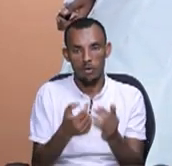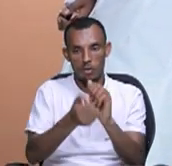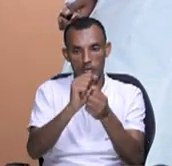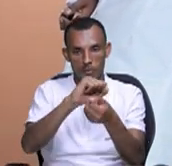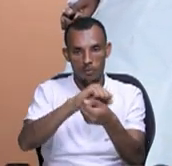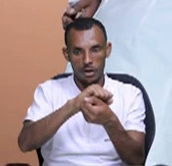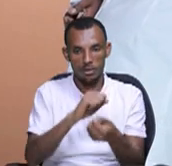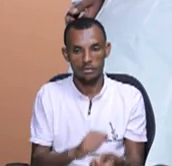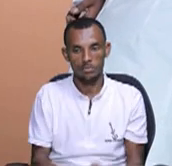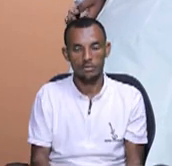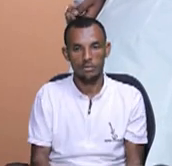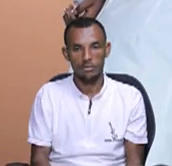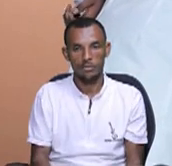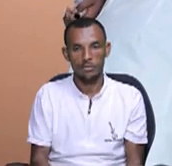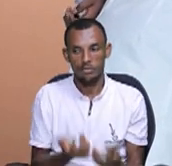convert